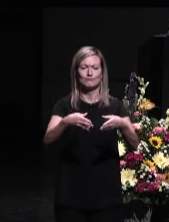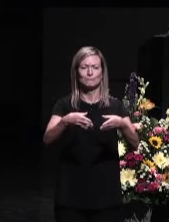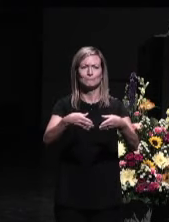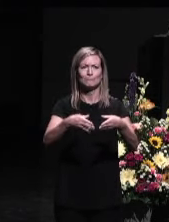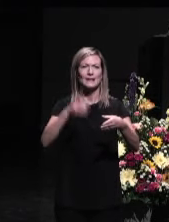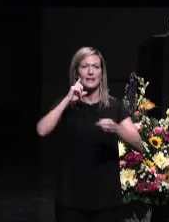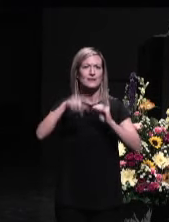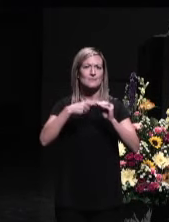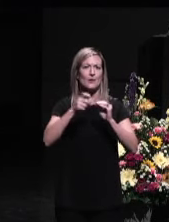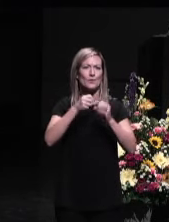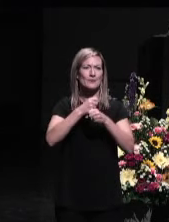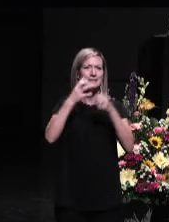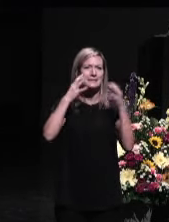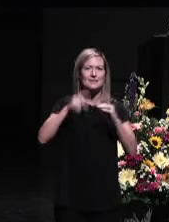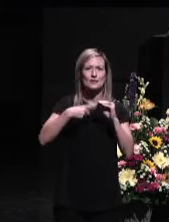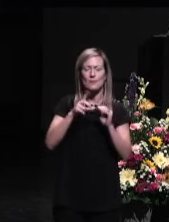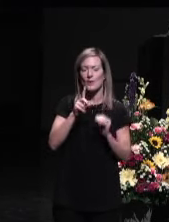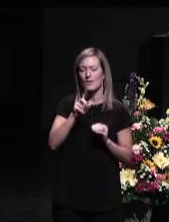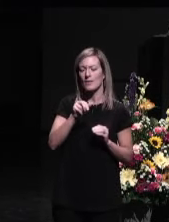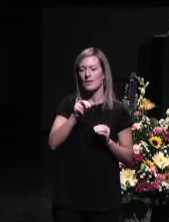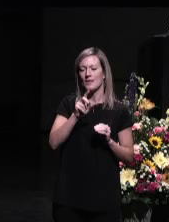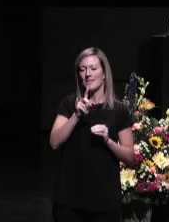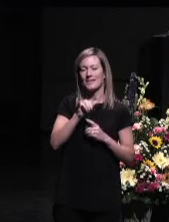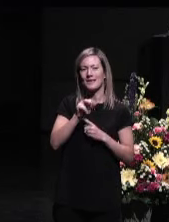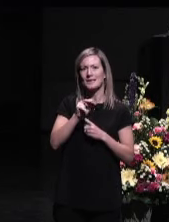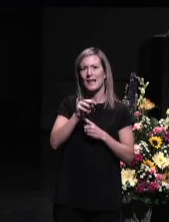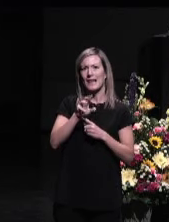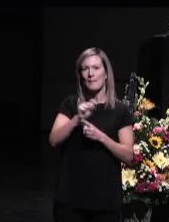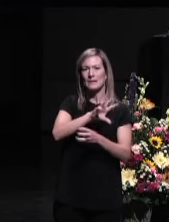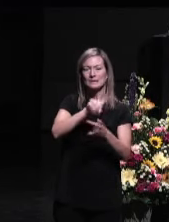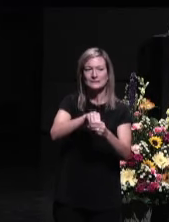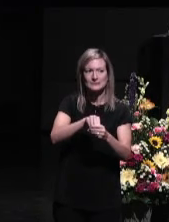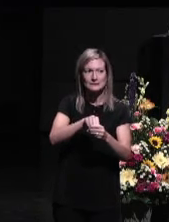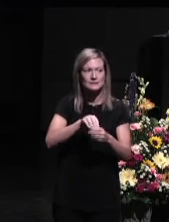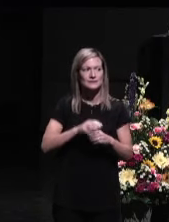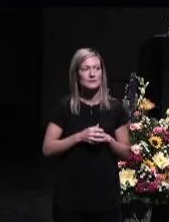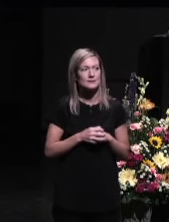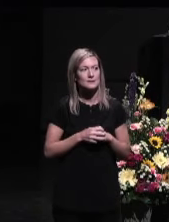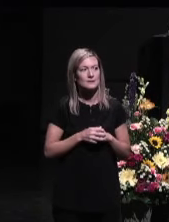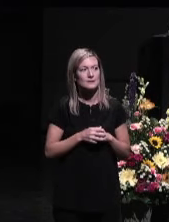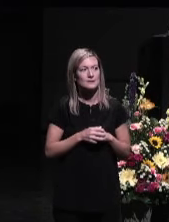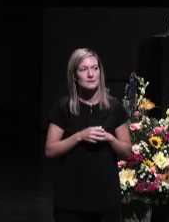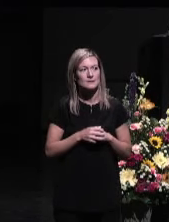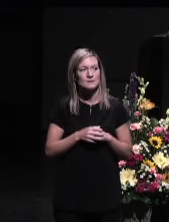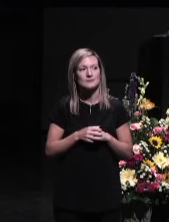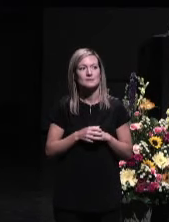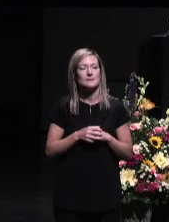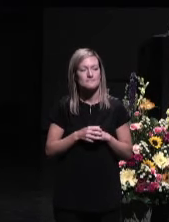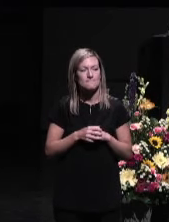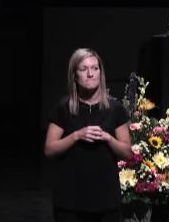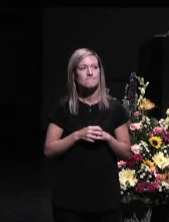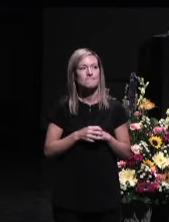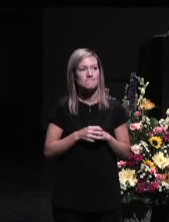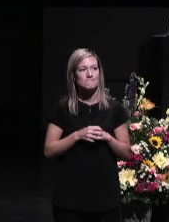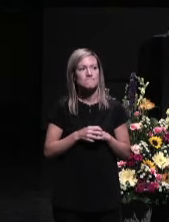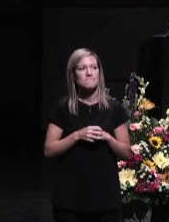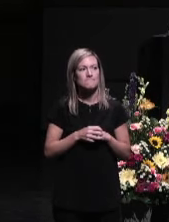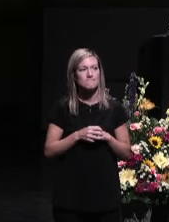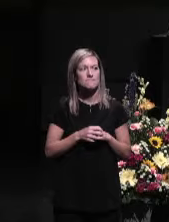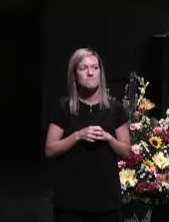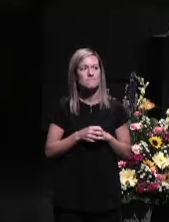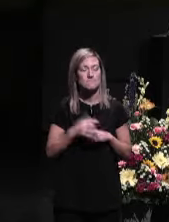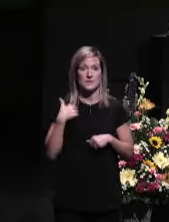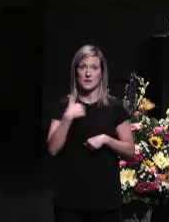There's a lot of interesting contradictions with this. So on one hand, we have this super positive sense of